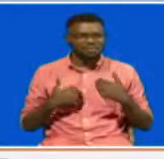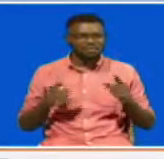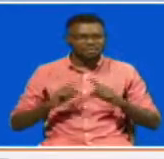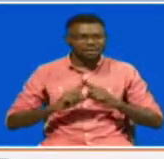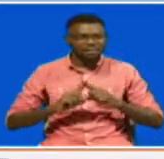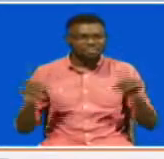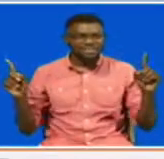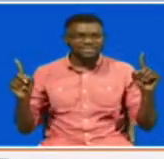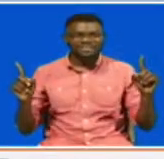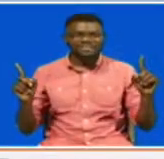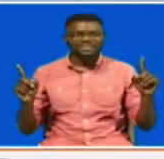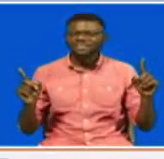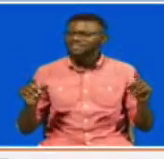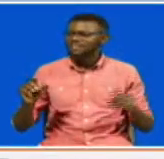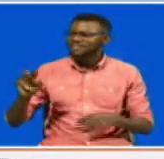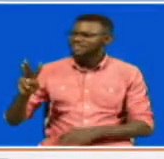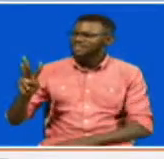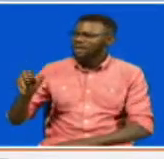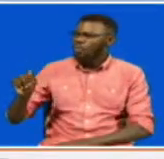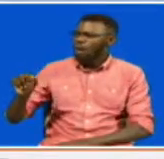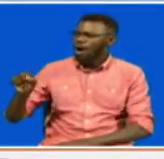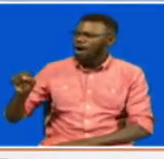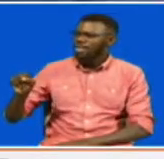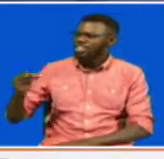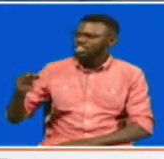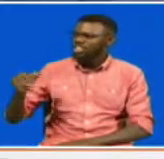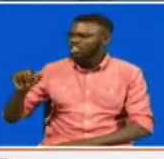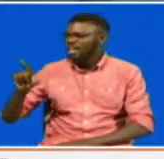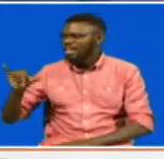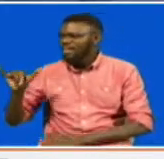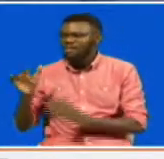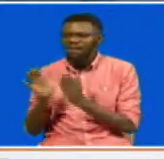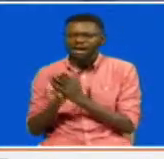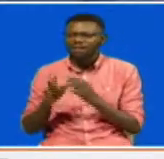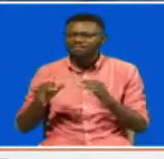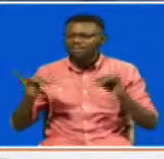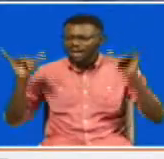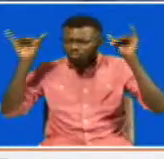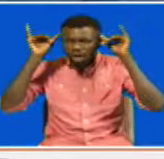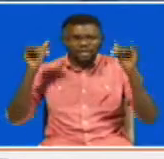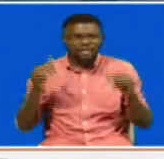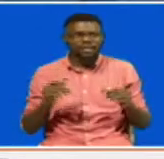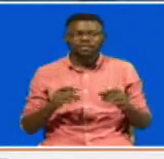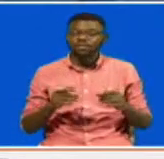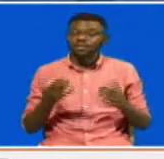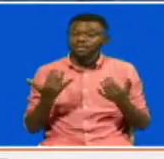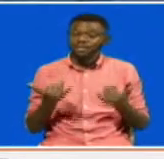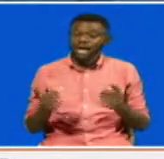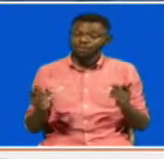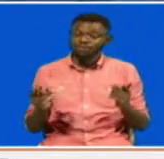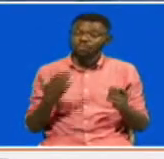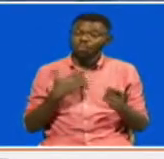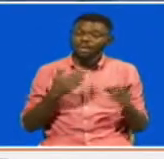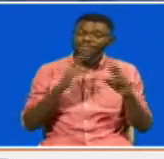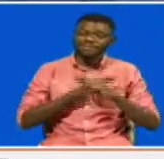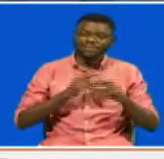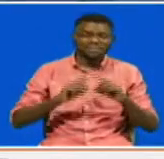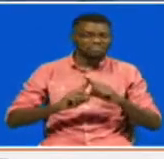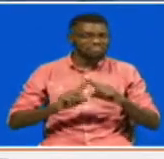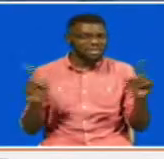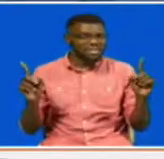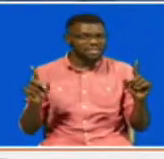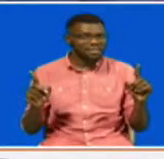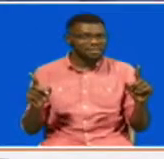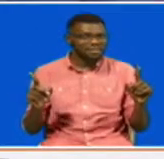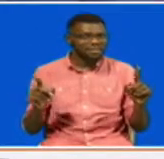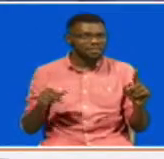Because why go down to Washiali? Because we've had a lot of favor from the president, Malala, and we have to take a break and we still have time to discuss. But you've gotten so much favor,